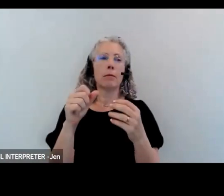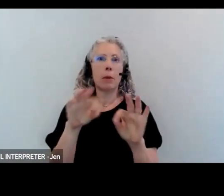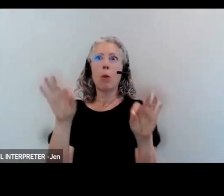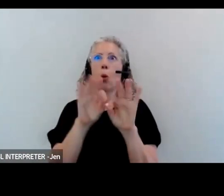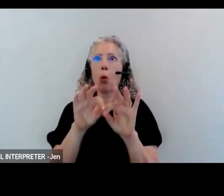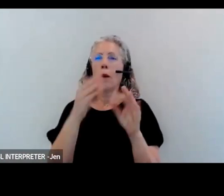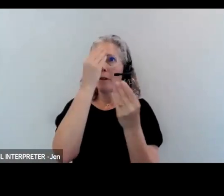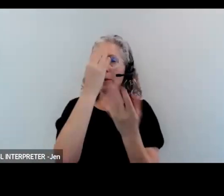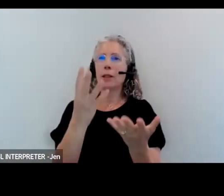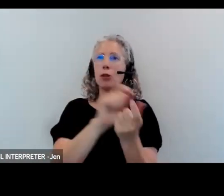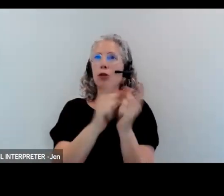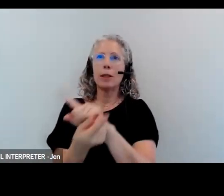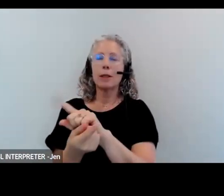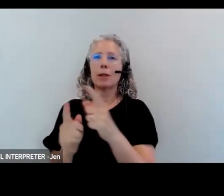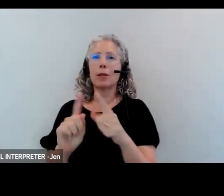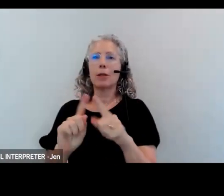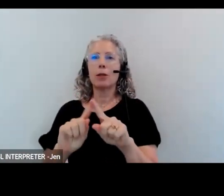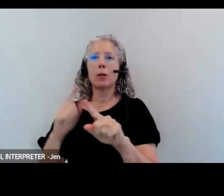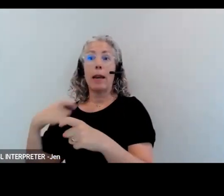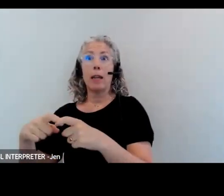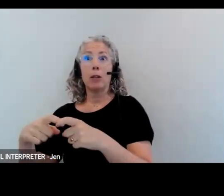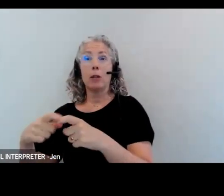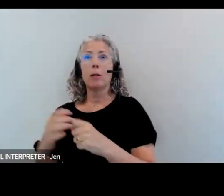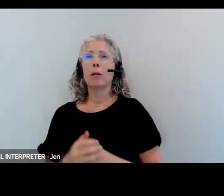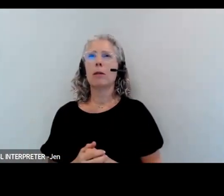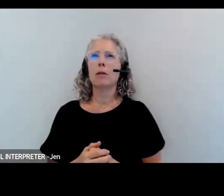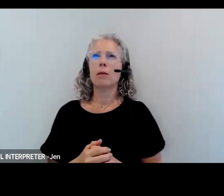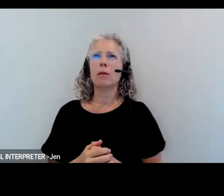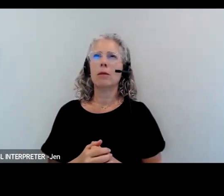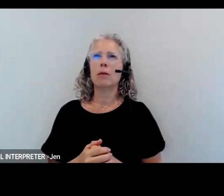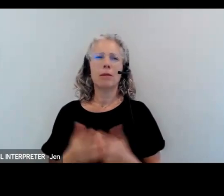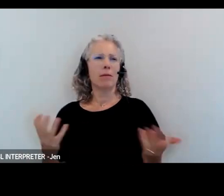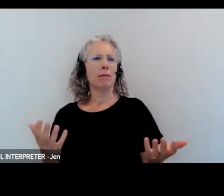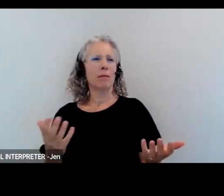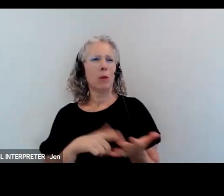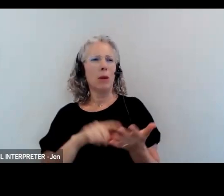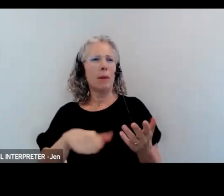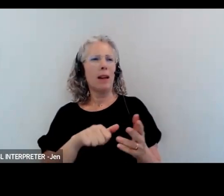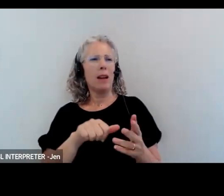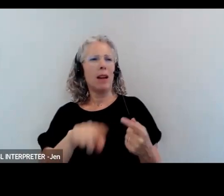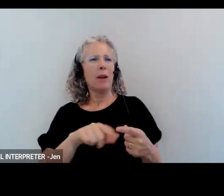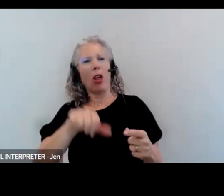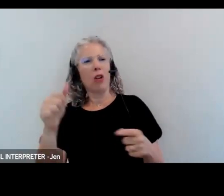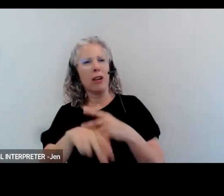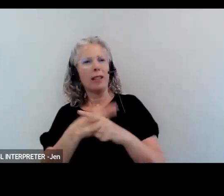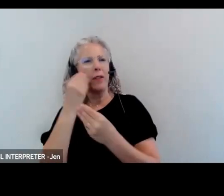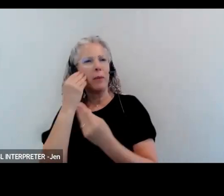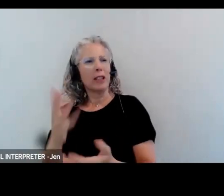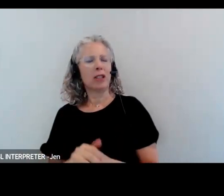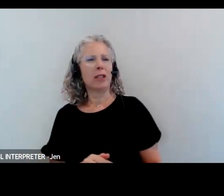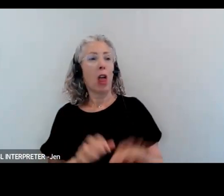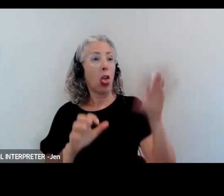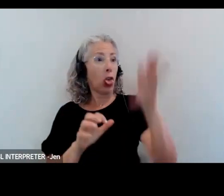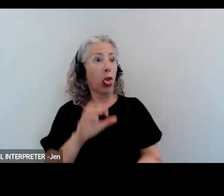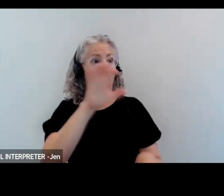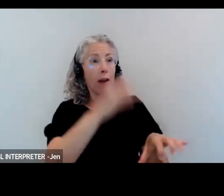important that information be translated into Spanish. But what about having other information? You know, is it just so, hey, we've taken